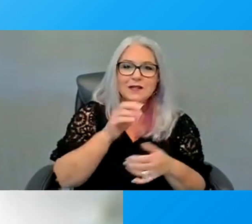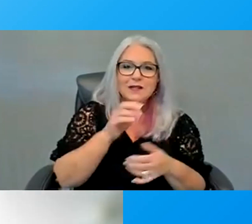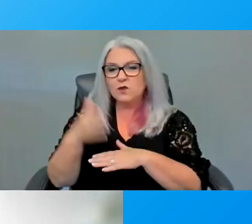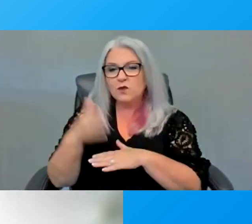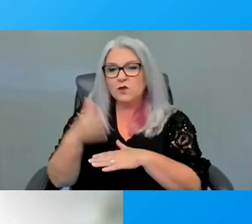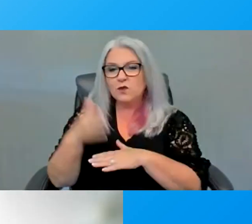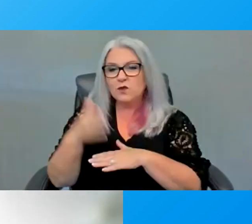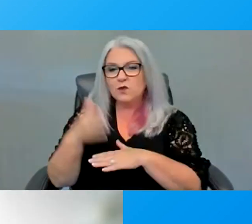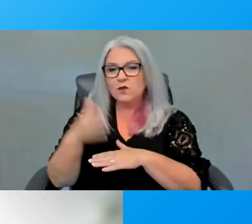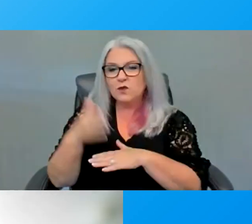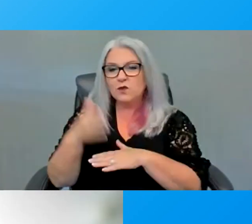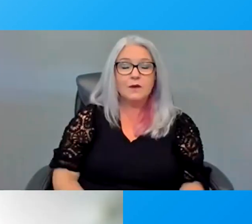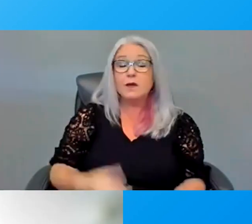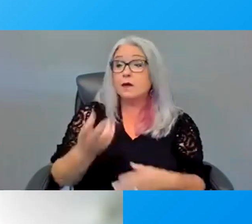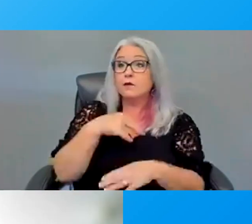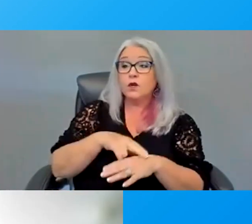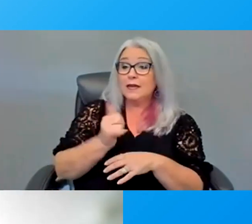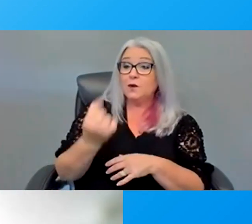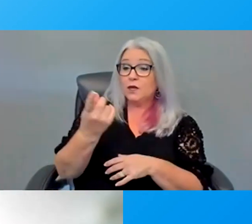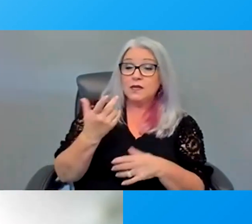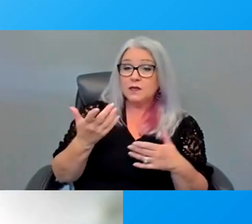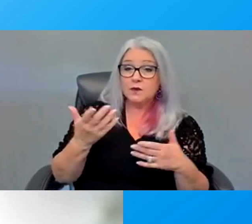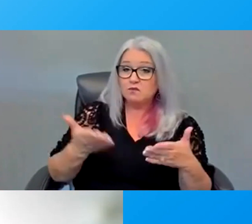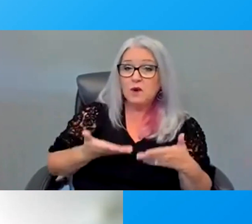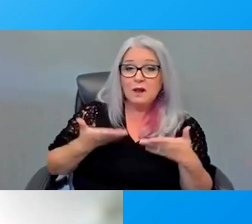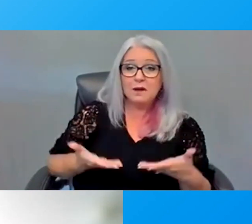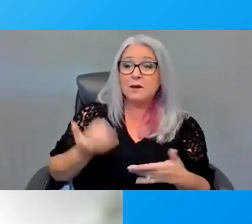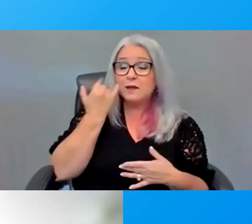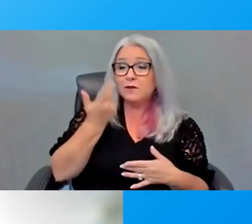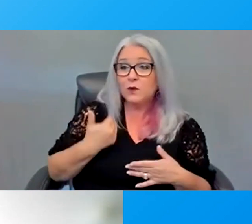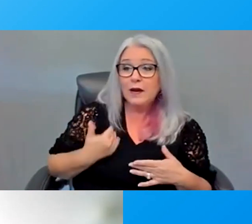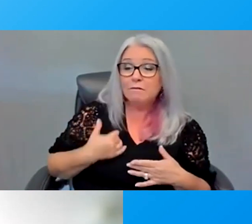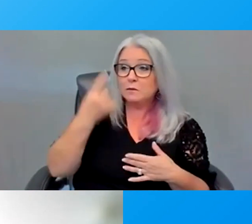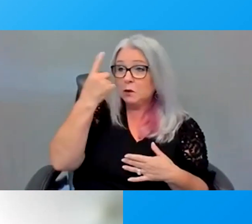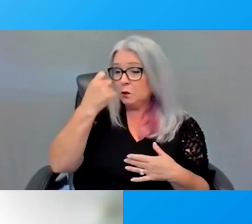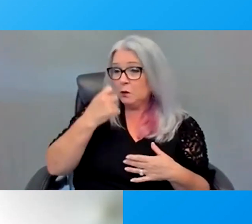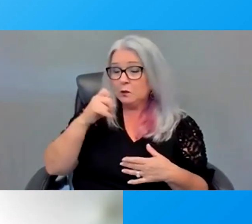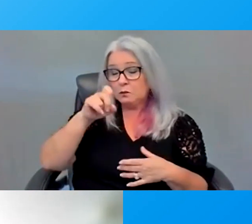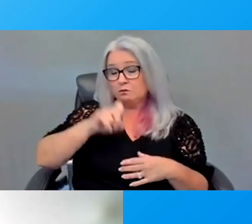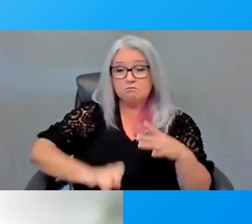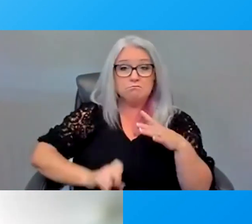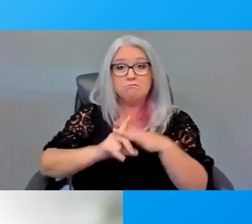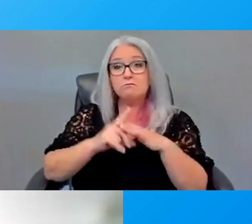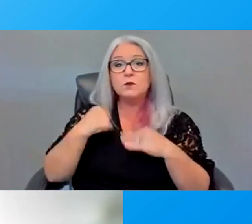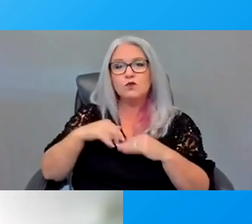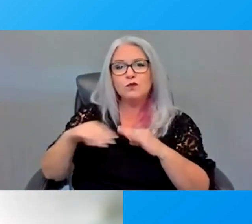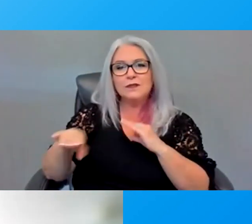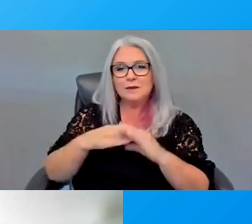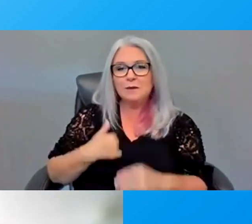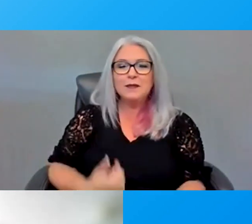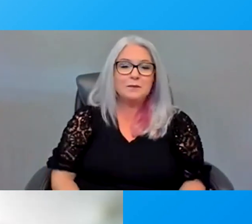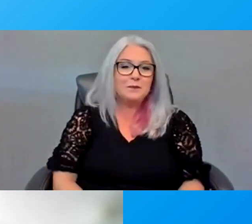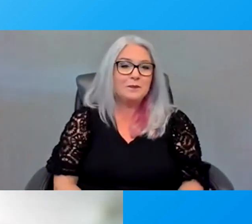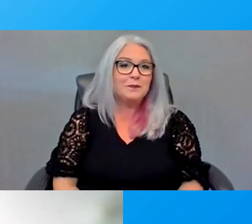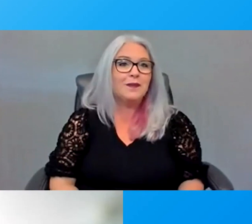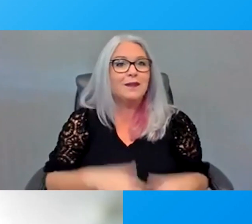else is Go ahead. welcome to after the presentation too, if you have a question you didn't think of. Okay. Well, Dr.